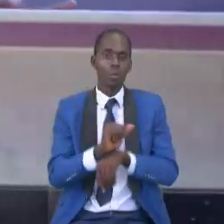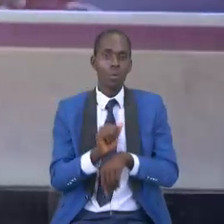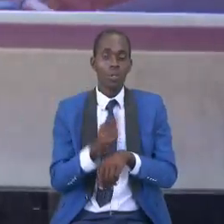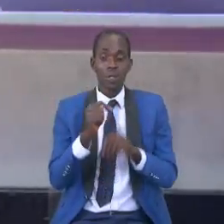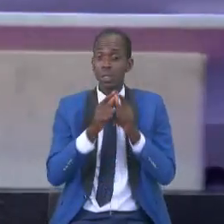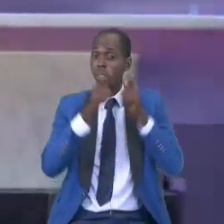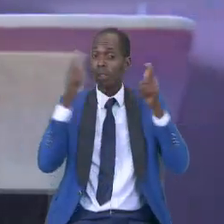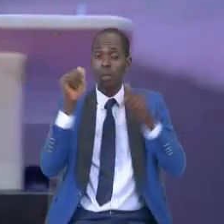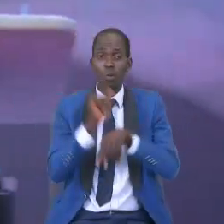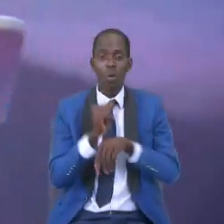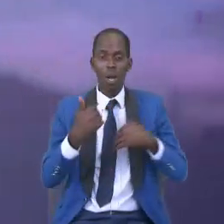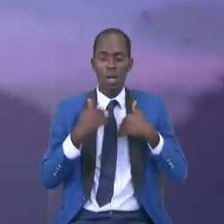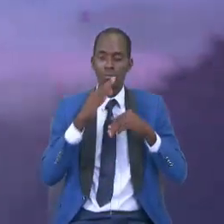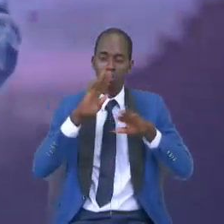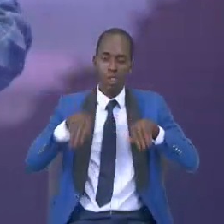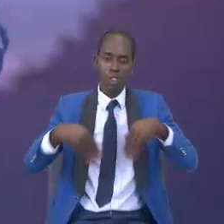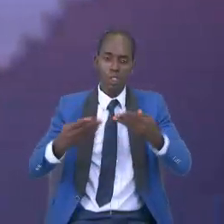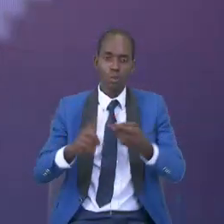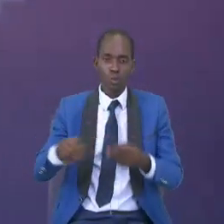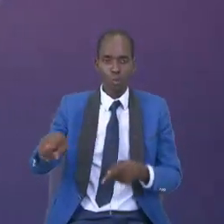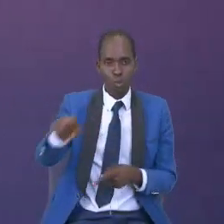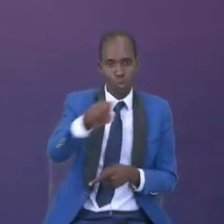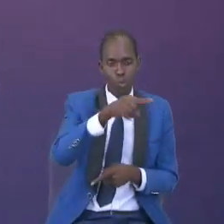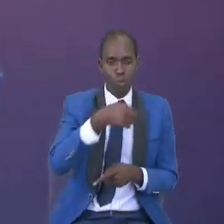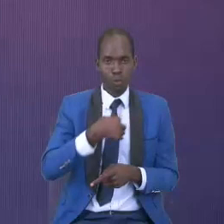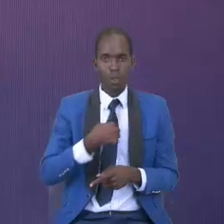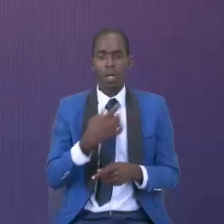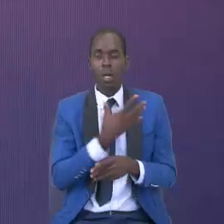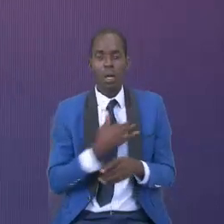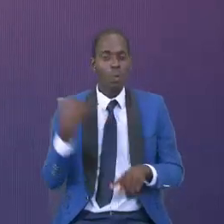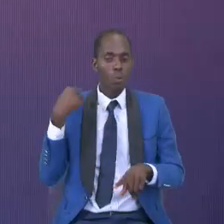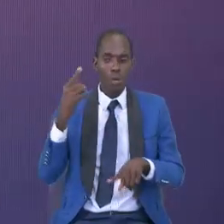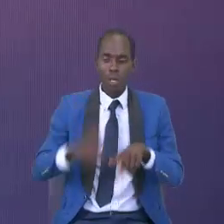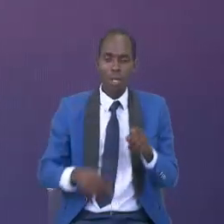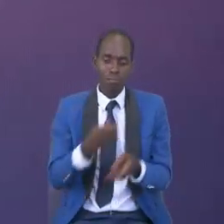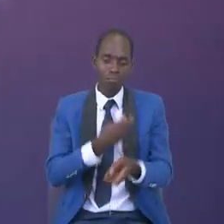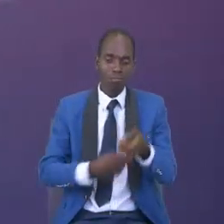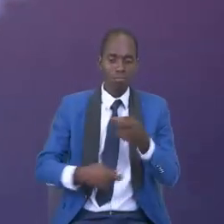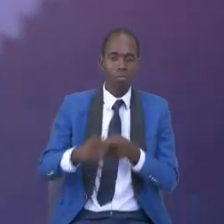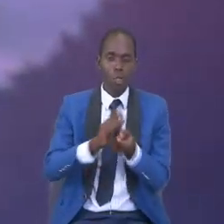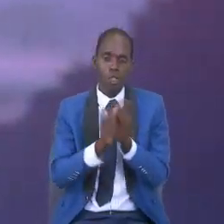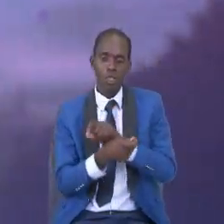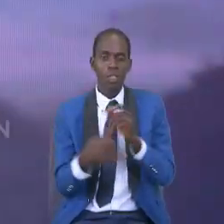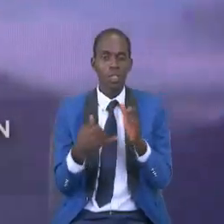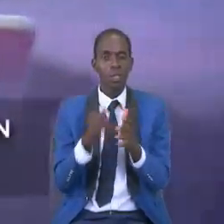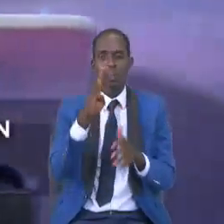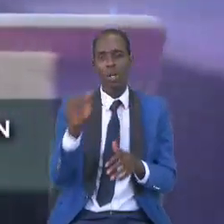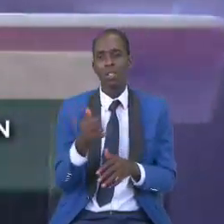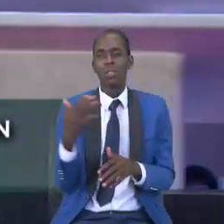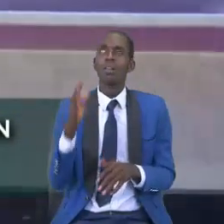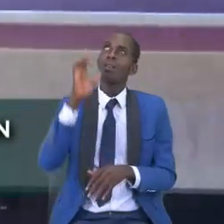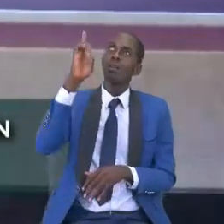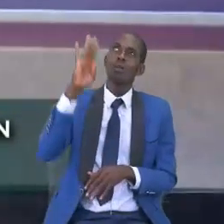Great Commission has been given to us, and we cannot replace it by another thing. We cannot say, God, I'm busy